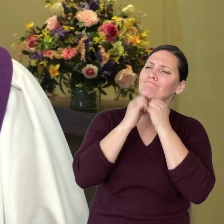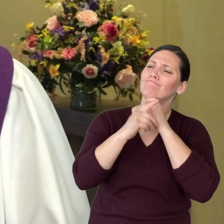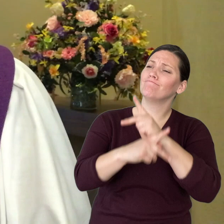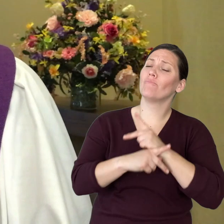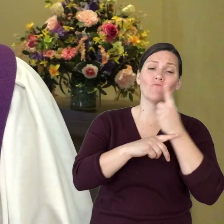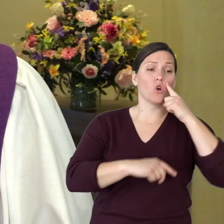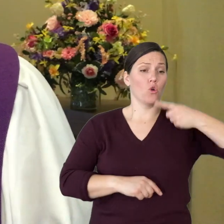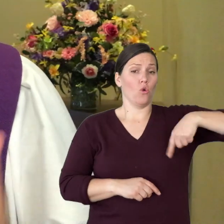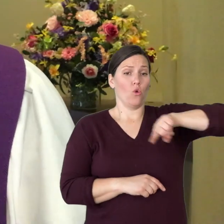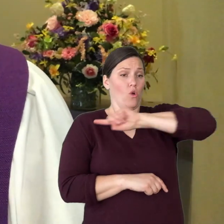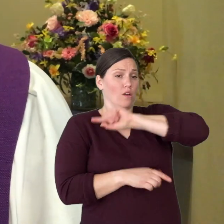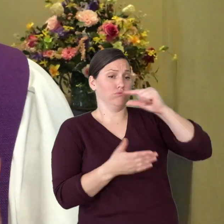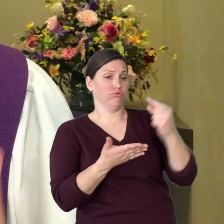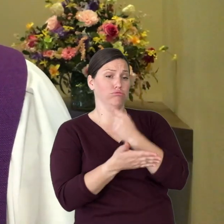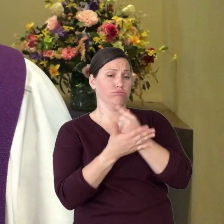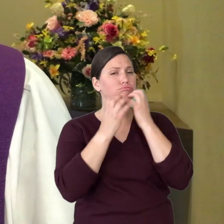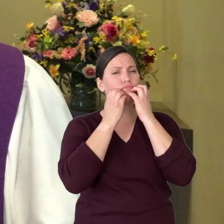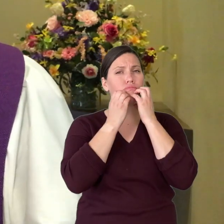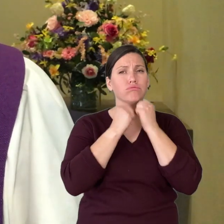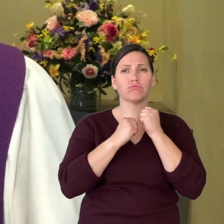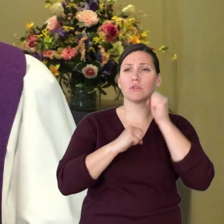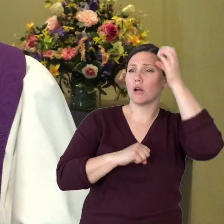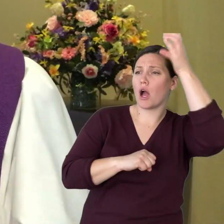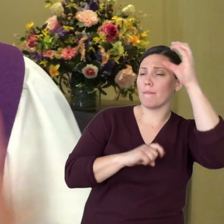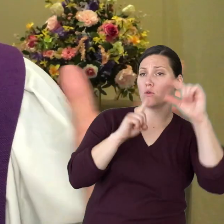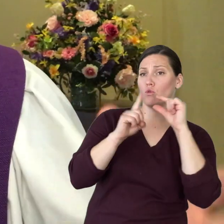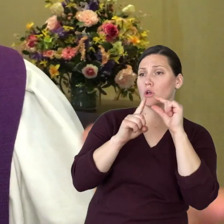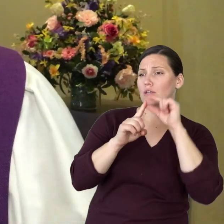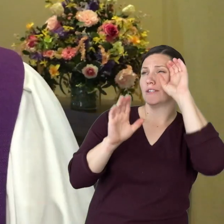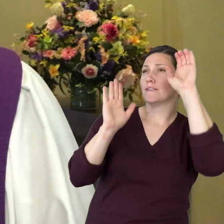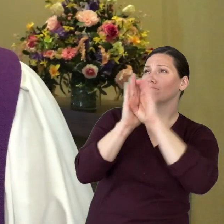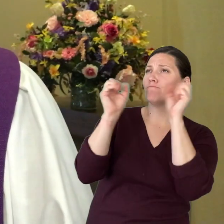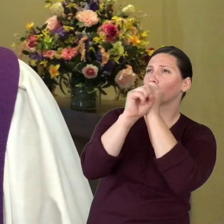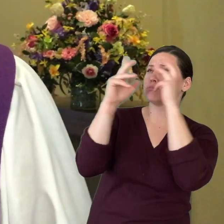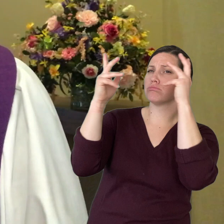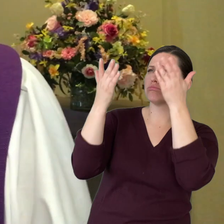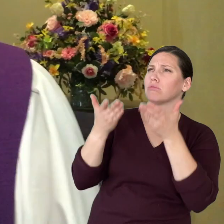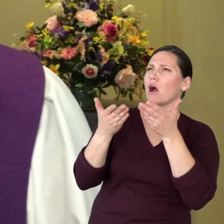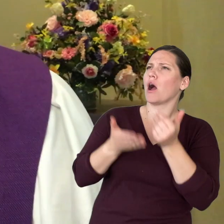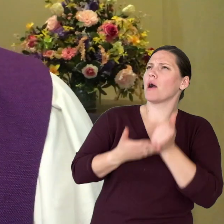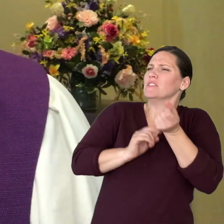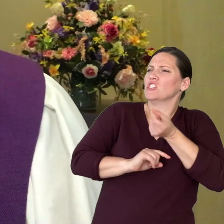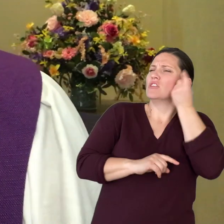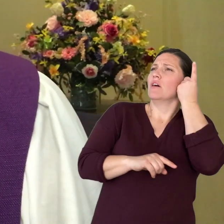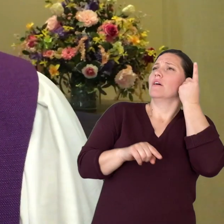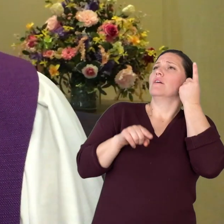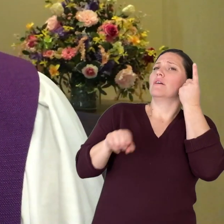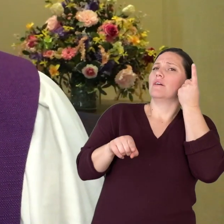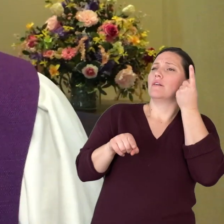us. They are gospel words and ideas and terms and pictures to help you